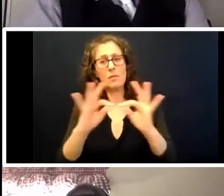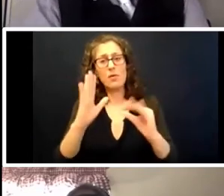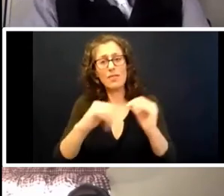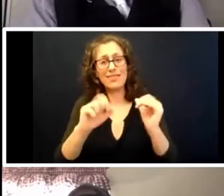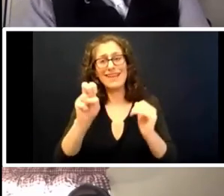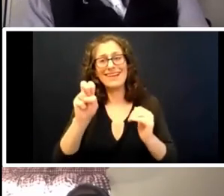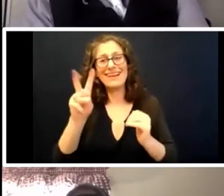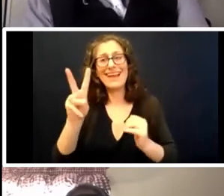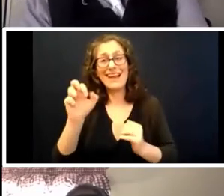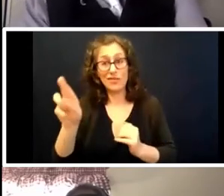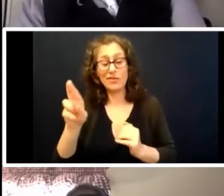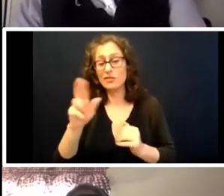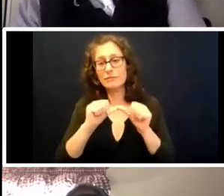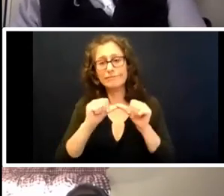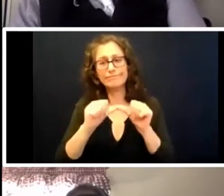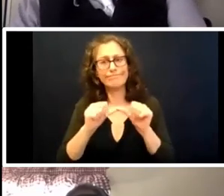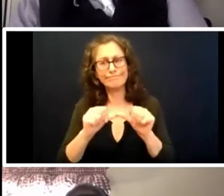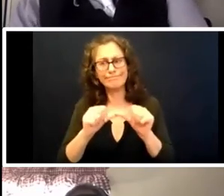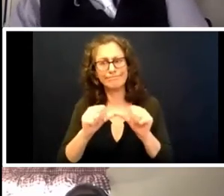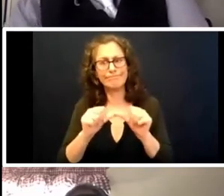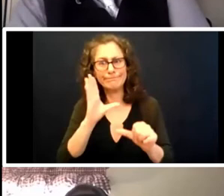want to keep doing that.